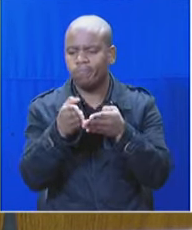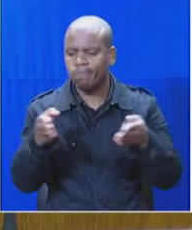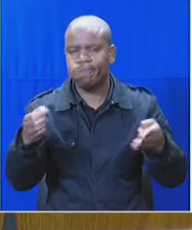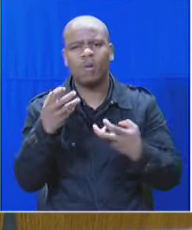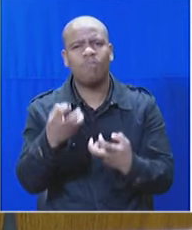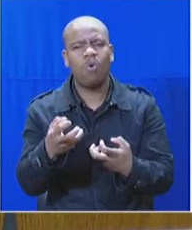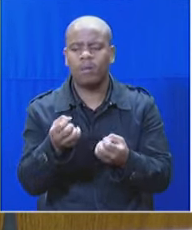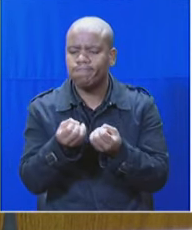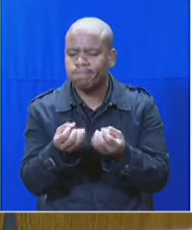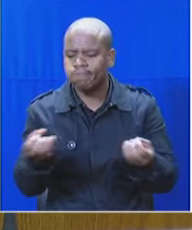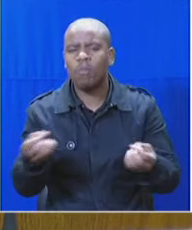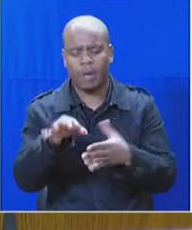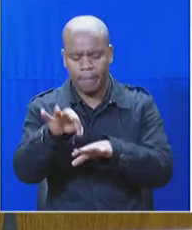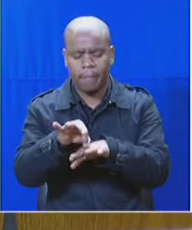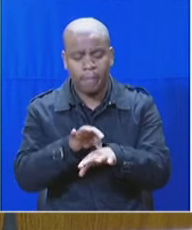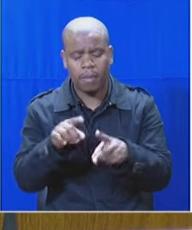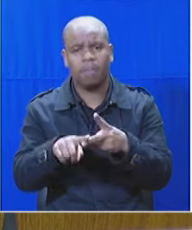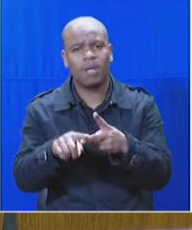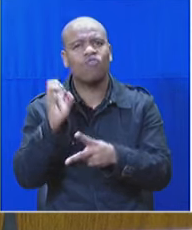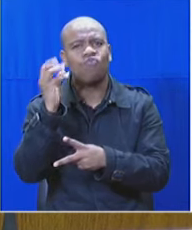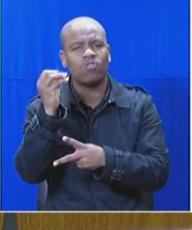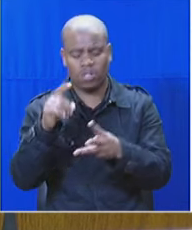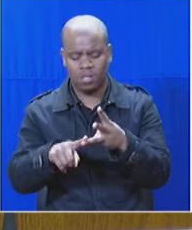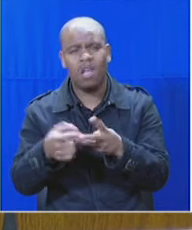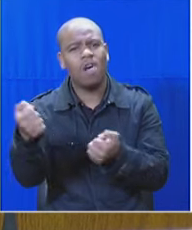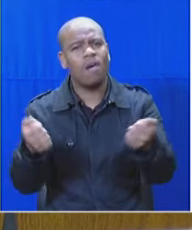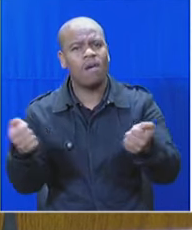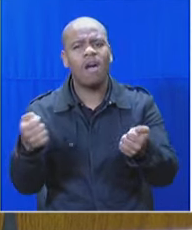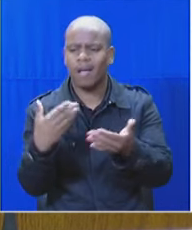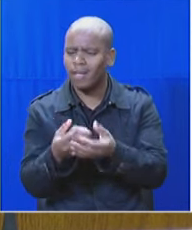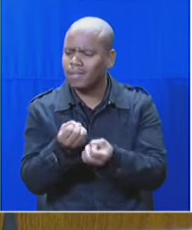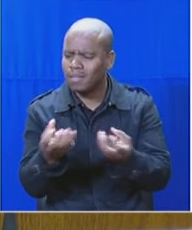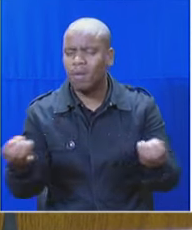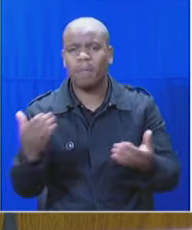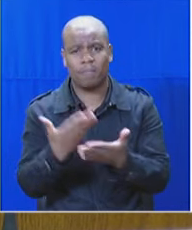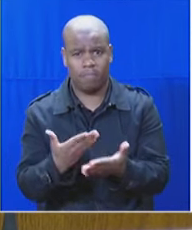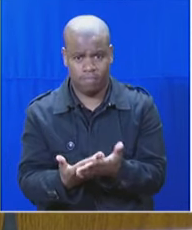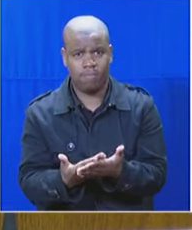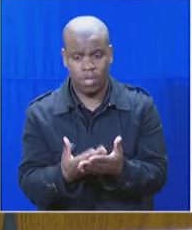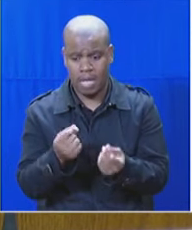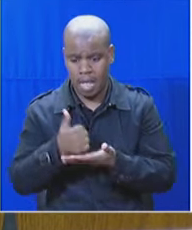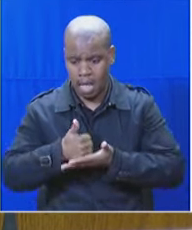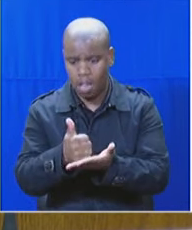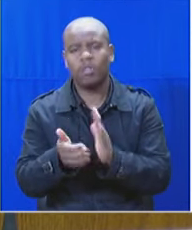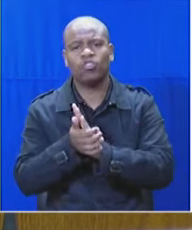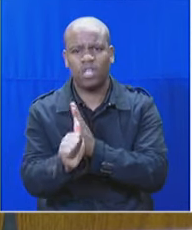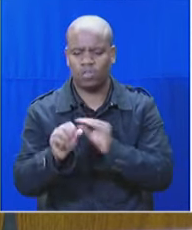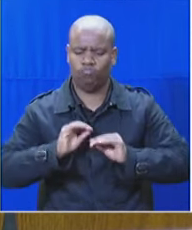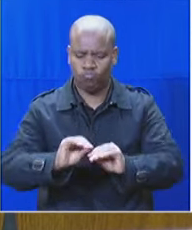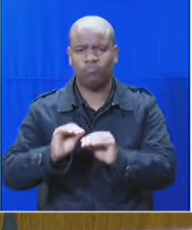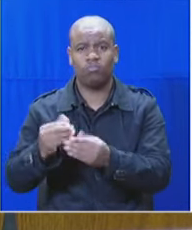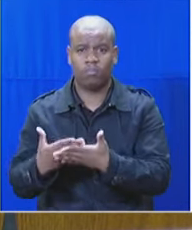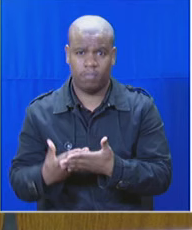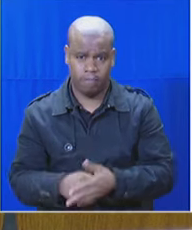implements, seed, tractors, and dams to save the soil and assist the tillers. Freedom of movement shall